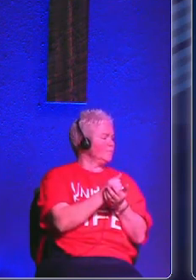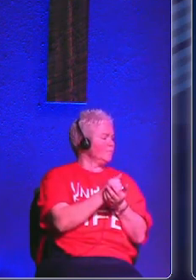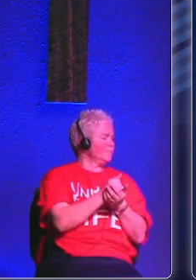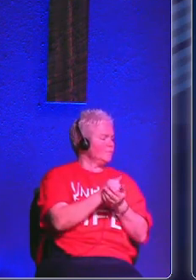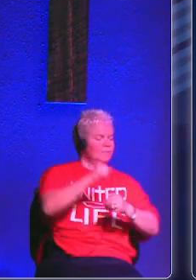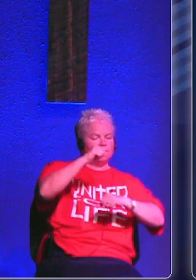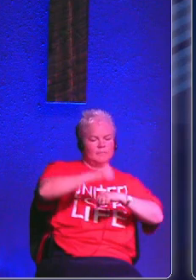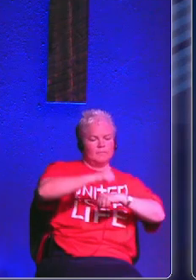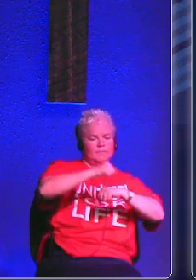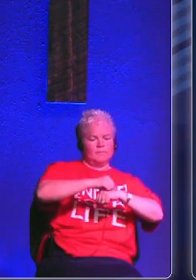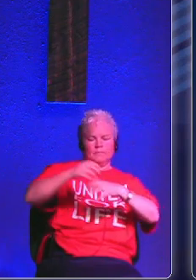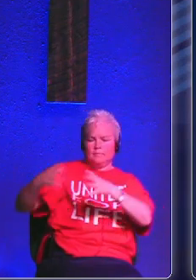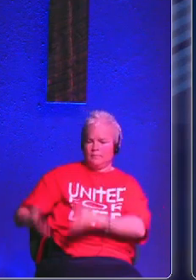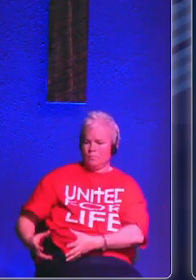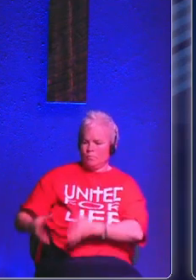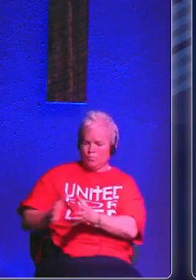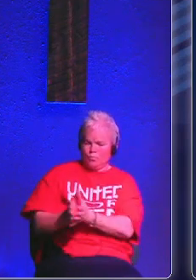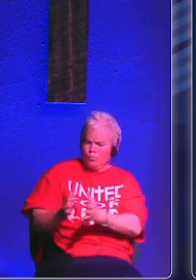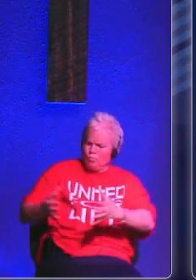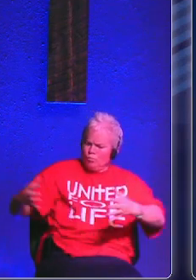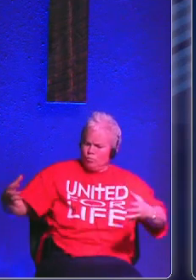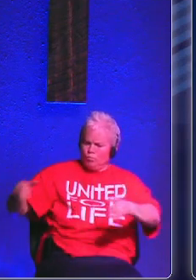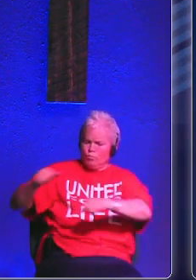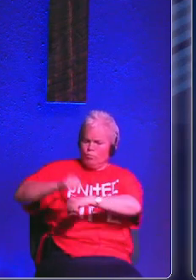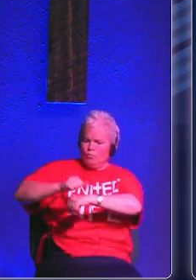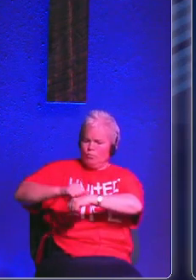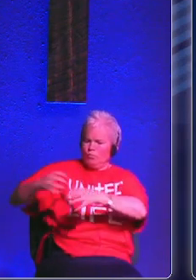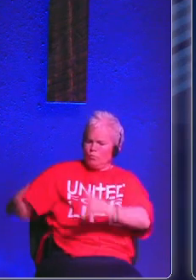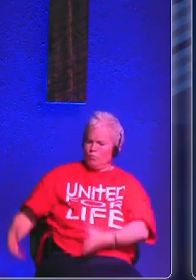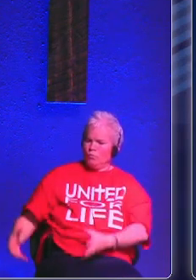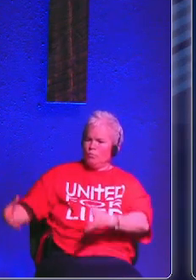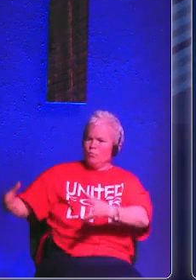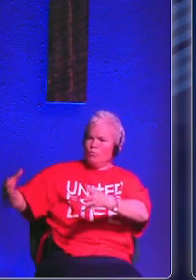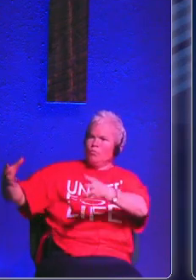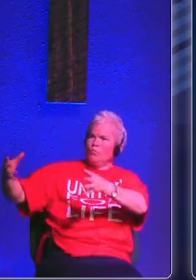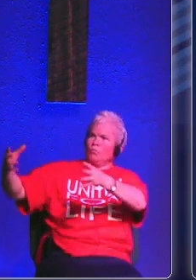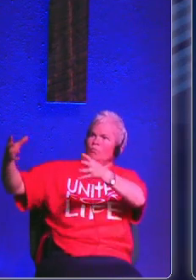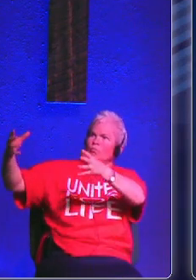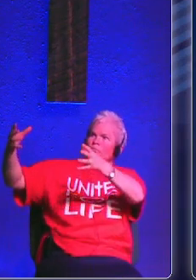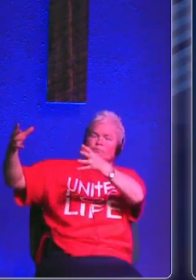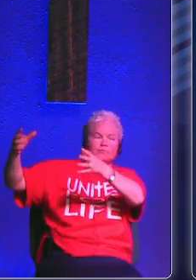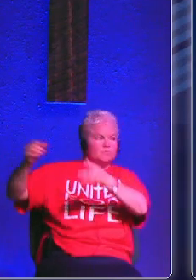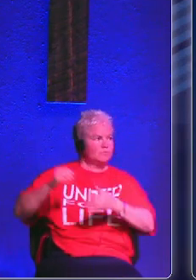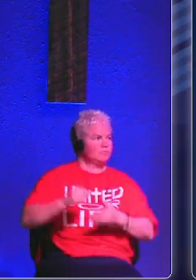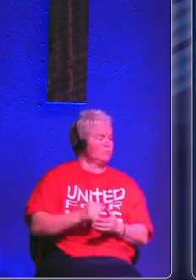Spirit lifts the boulder. We're like the little kid that's helping dad going, oh, I lifted it.